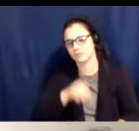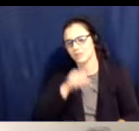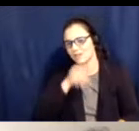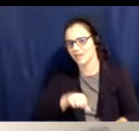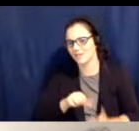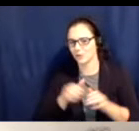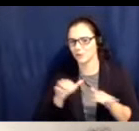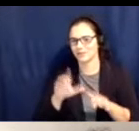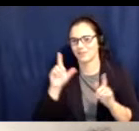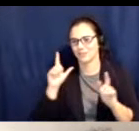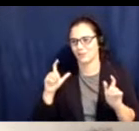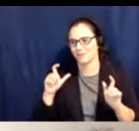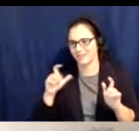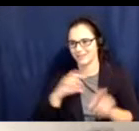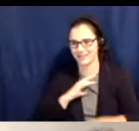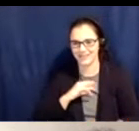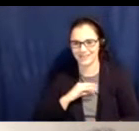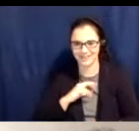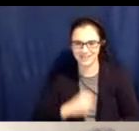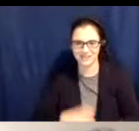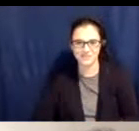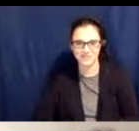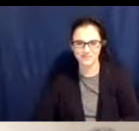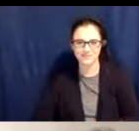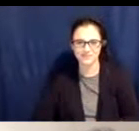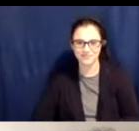Oh photography. yeah. Yeah.